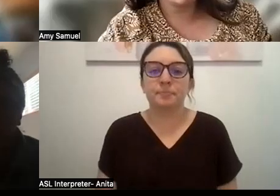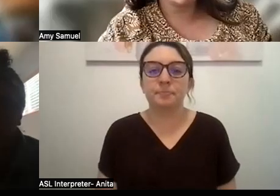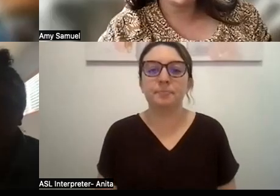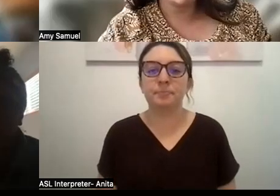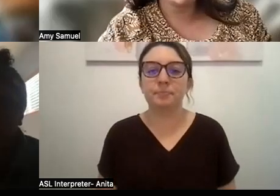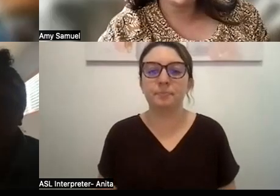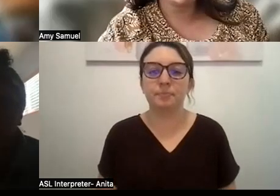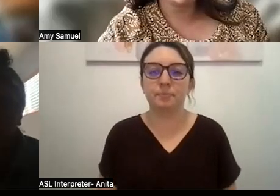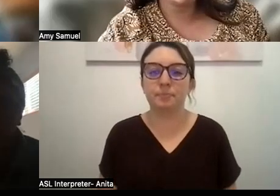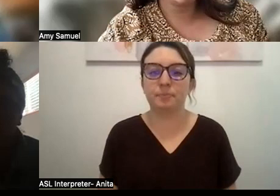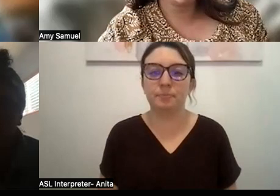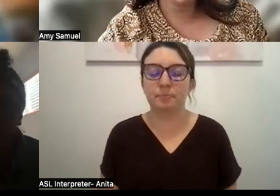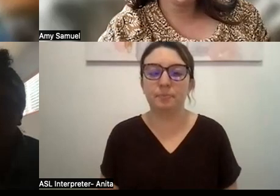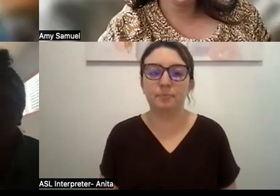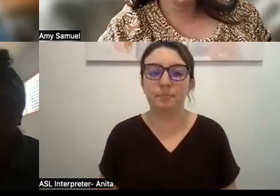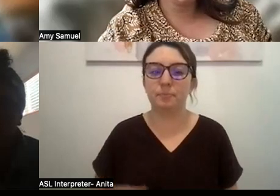Okay.